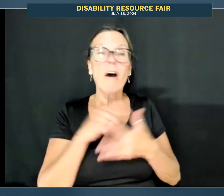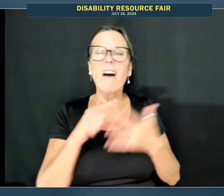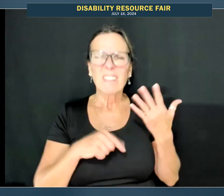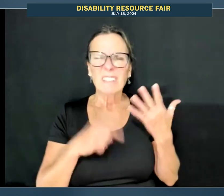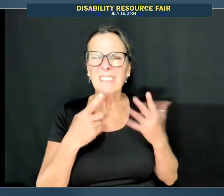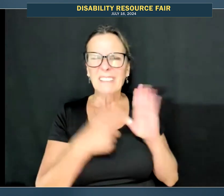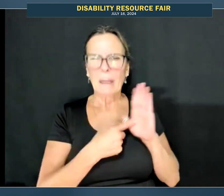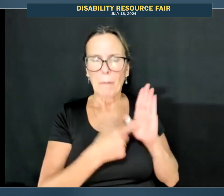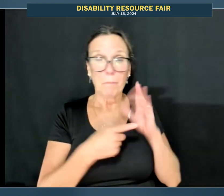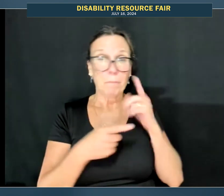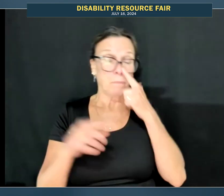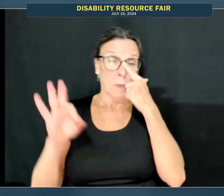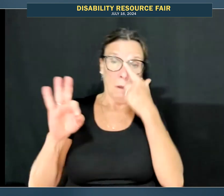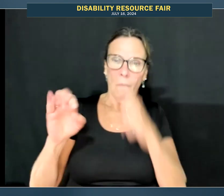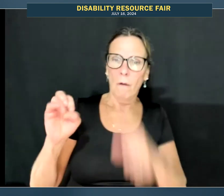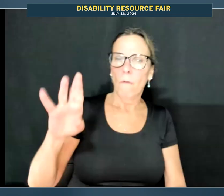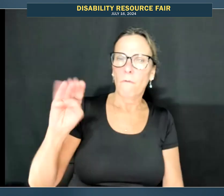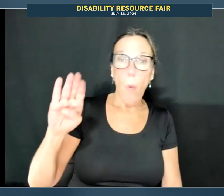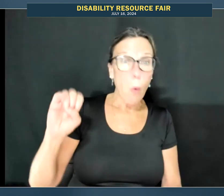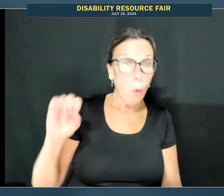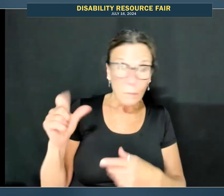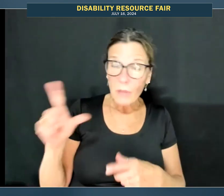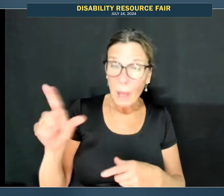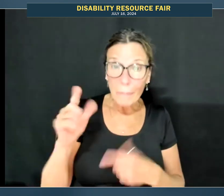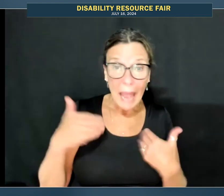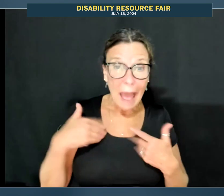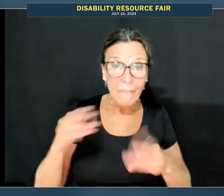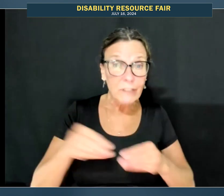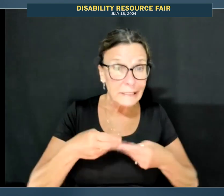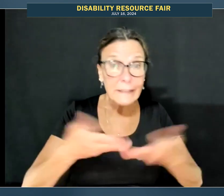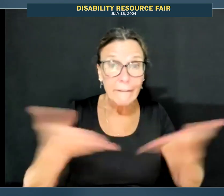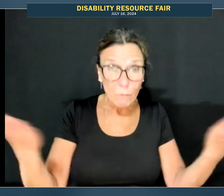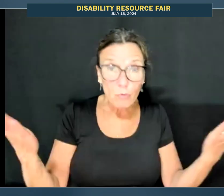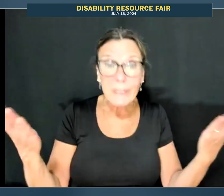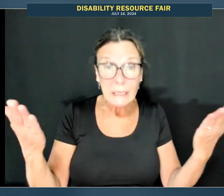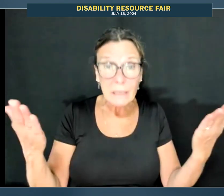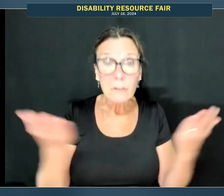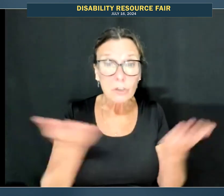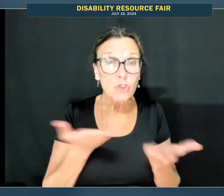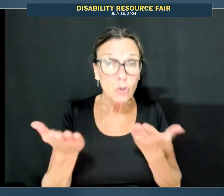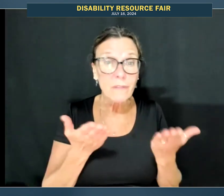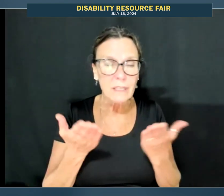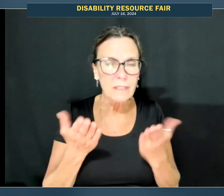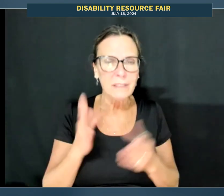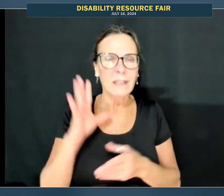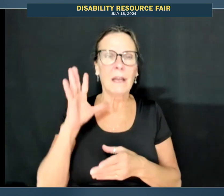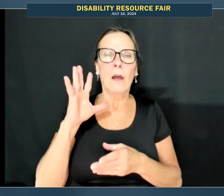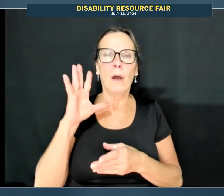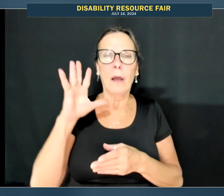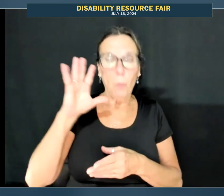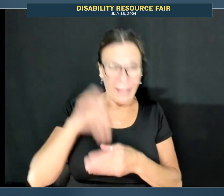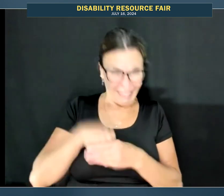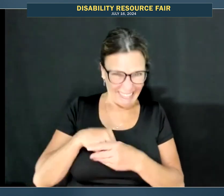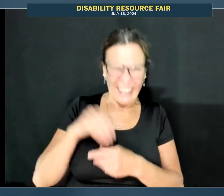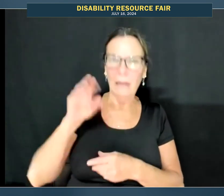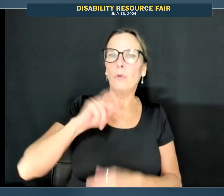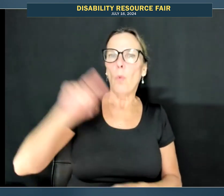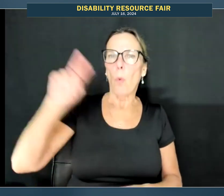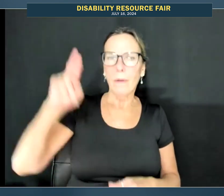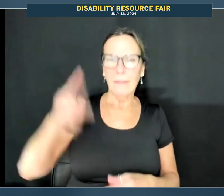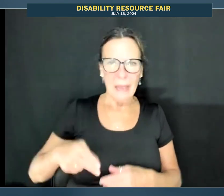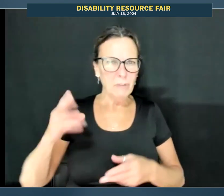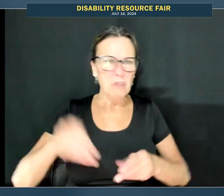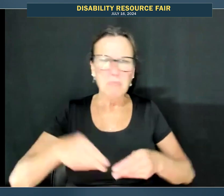Forbes Library has a delivery service. So we can, within Northampton, we can deliver